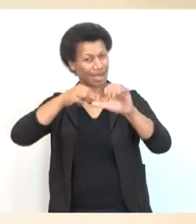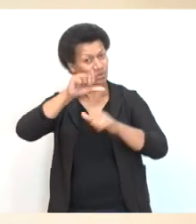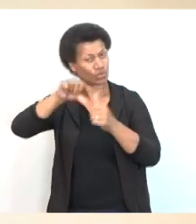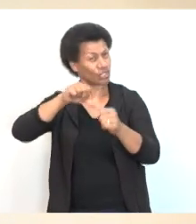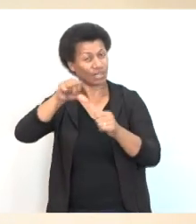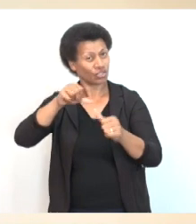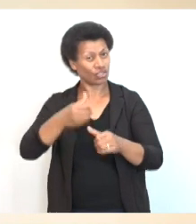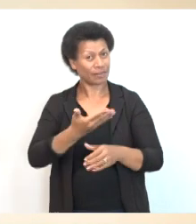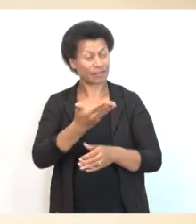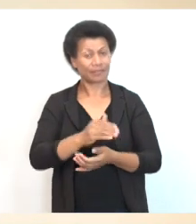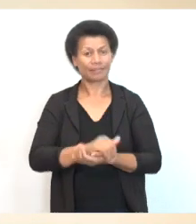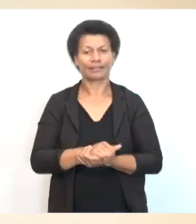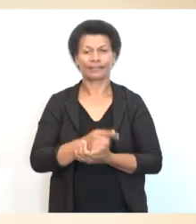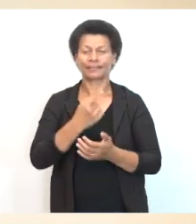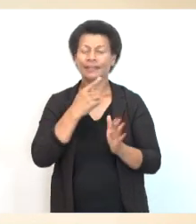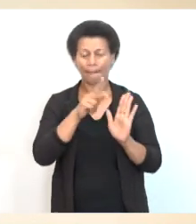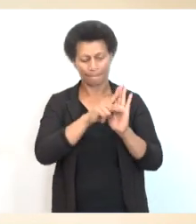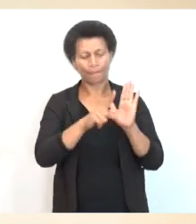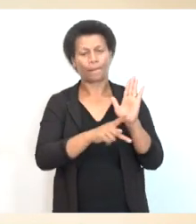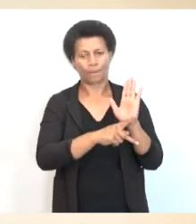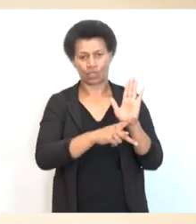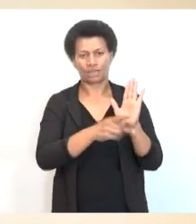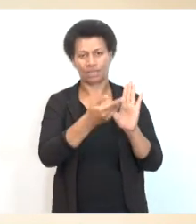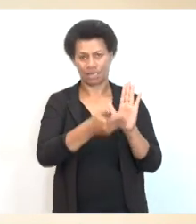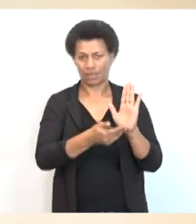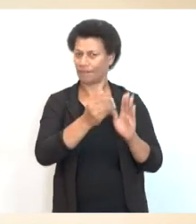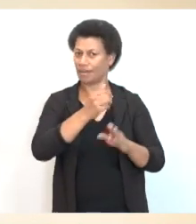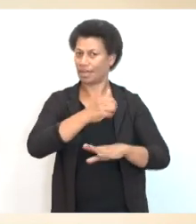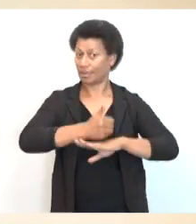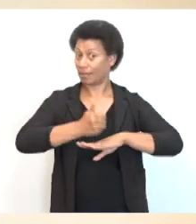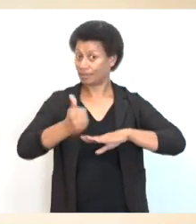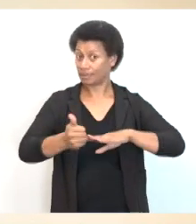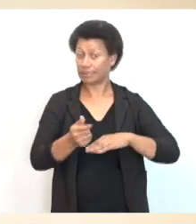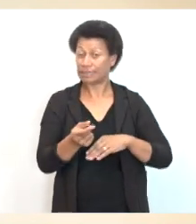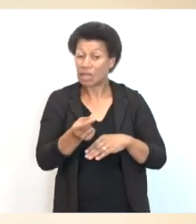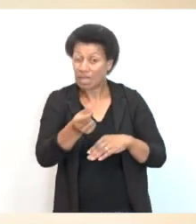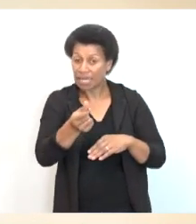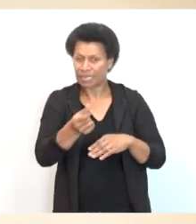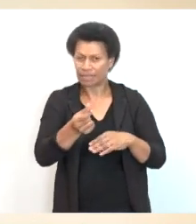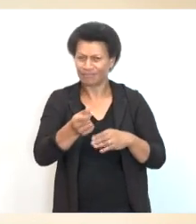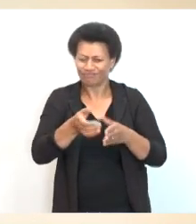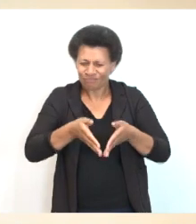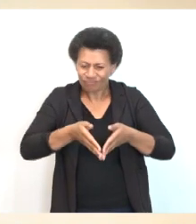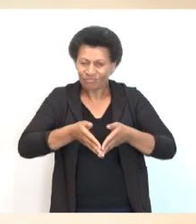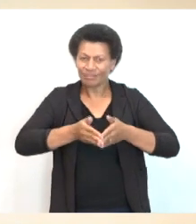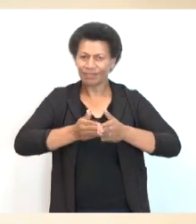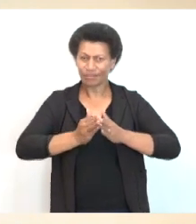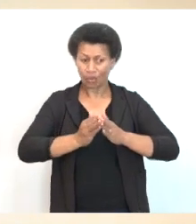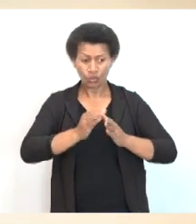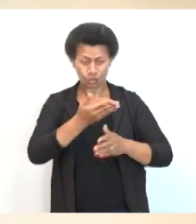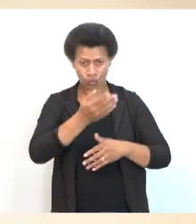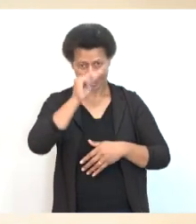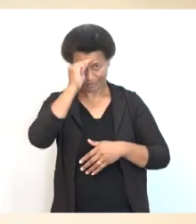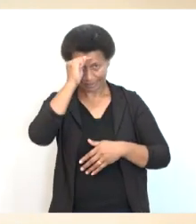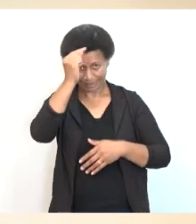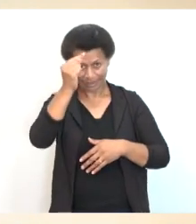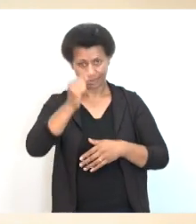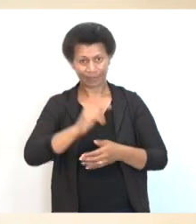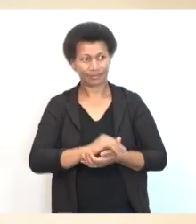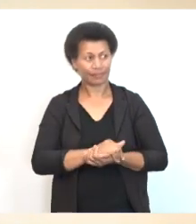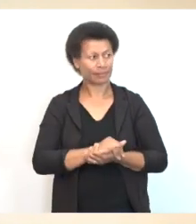Mr. Tanijandu, in a post-cabinet press conference last week, the Prime Minister said that